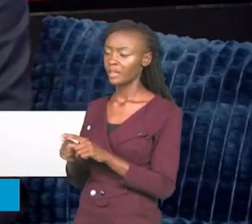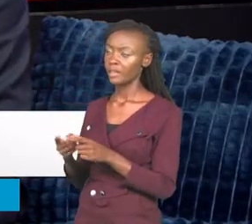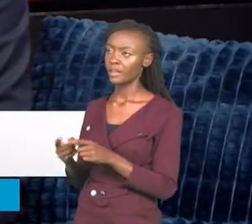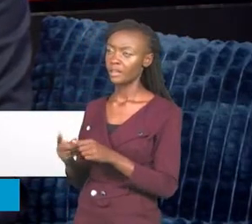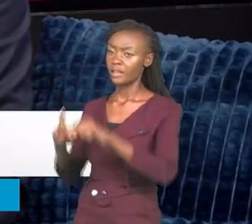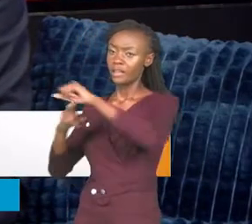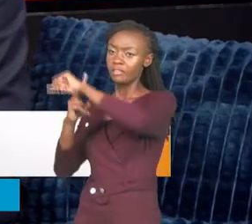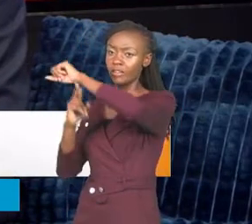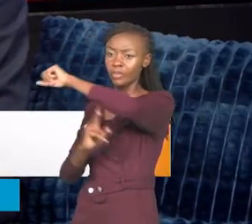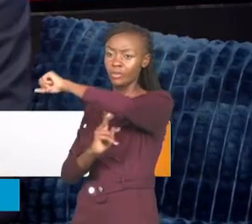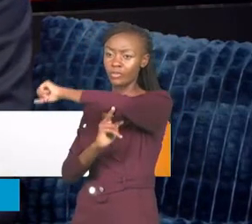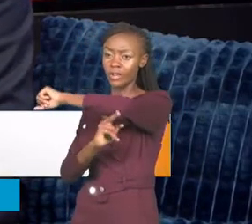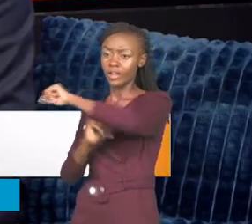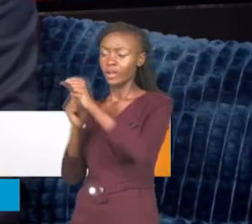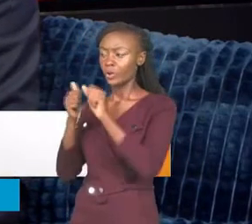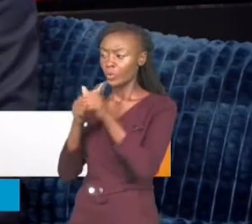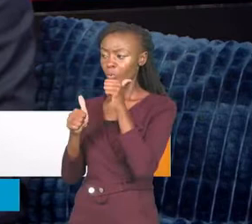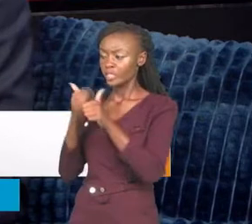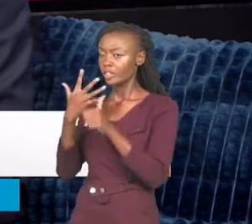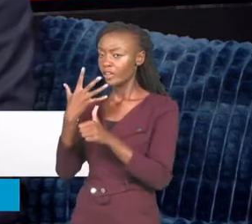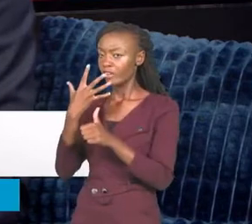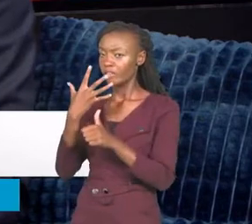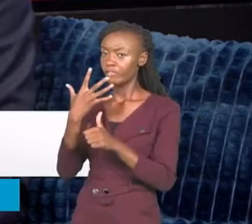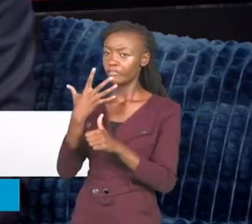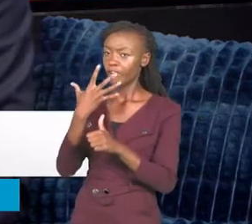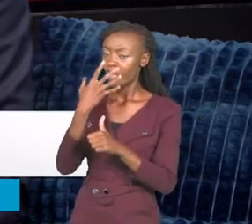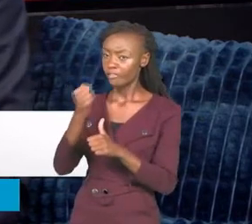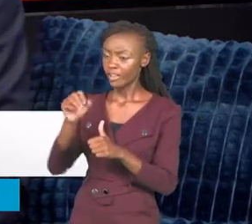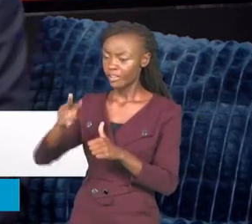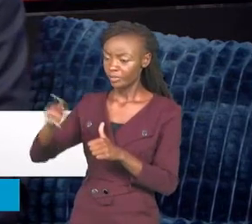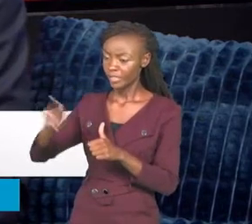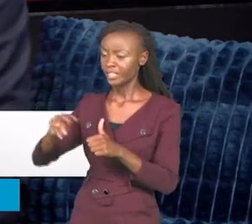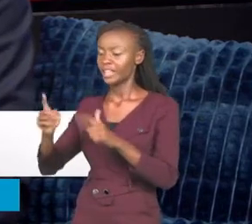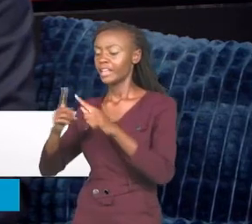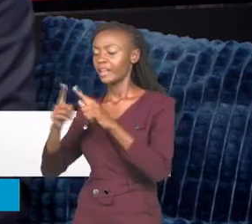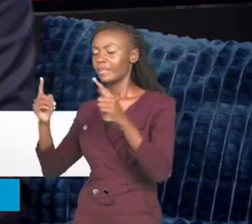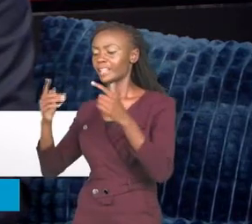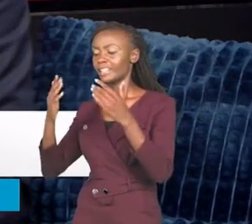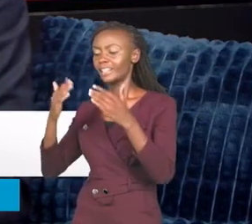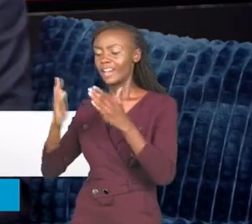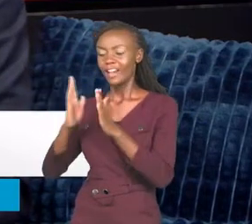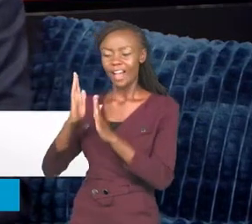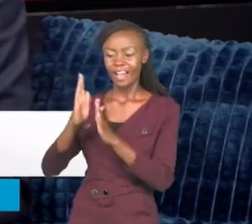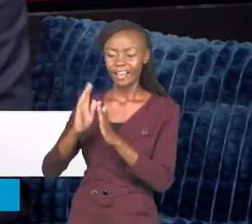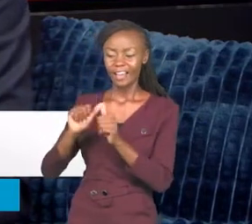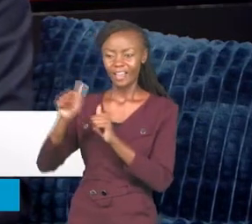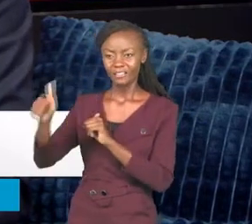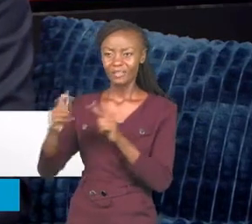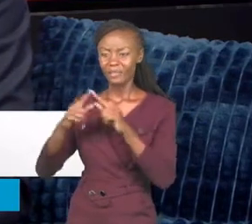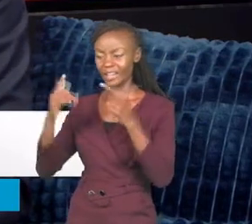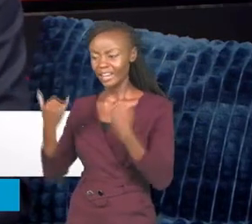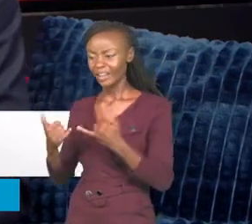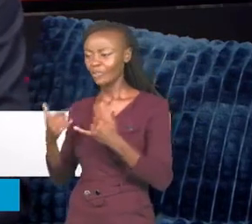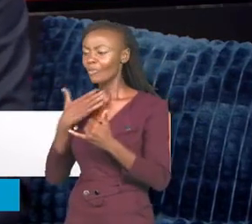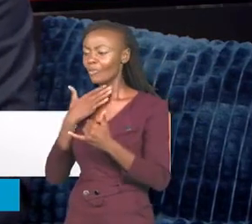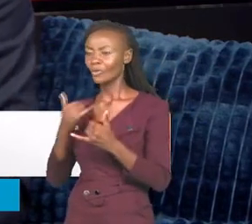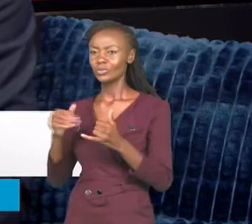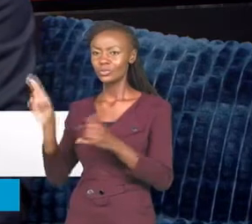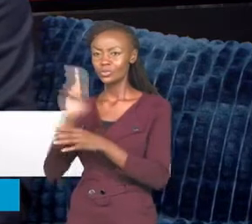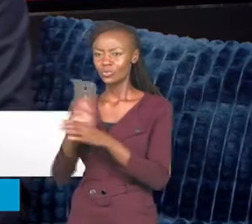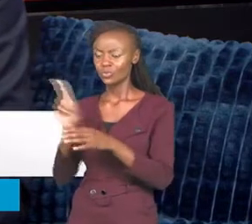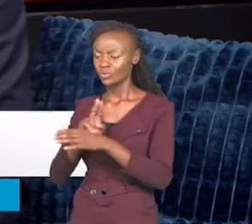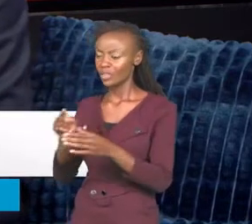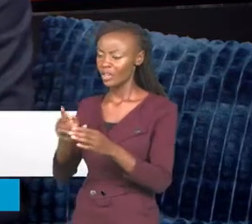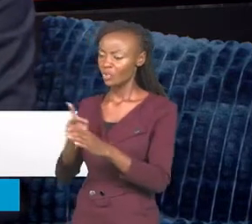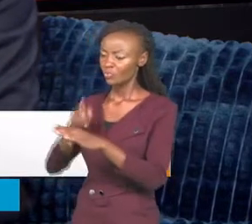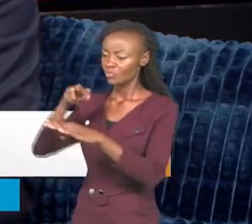just 500 meters from you, but someone wants to squeeze in that metallic boundary to actually go to the highway, to make it faster